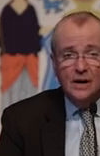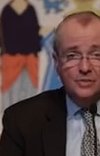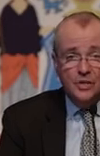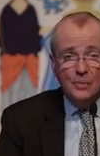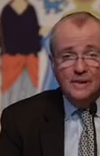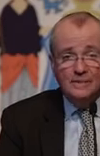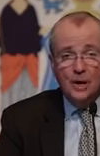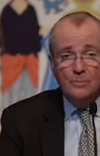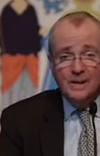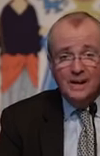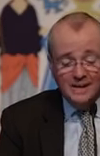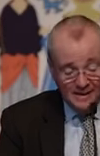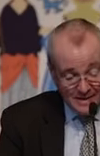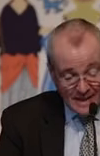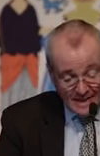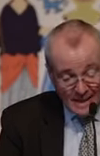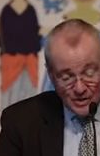dobi.nj.gov, dobi,